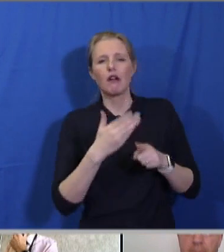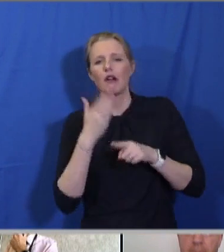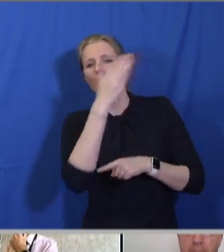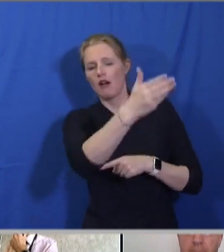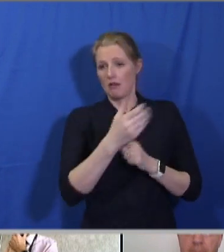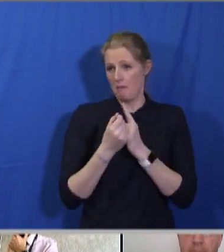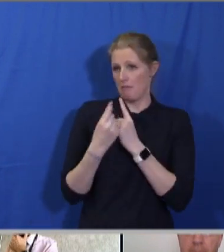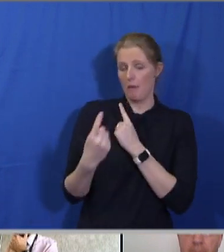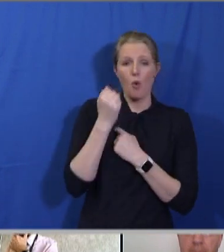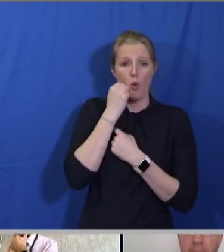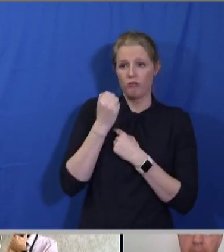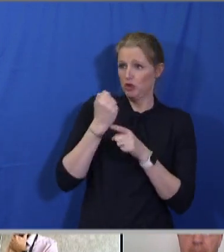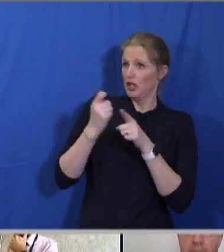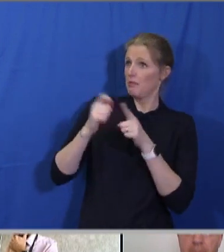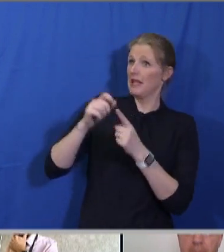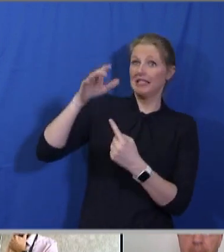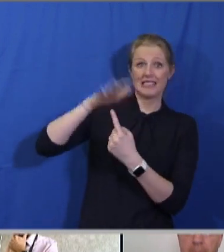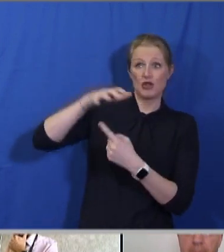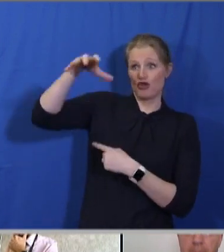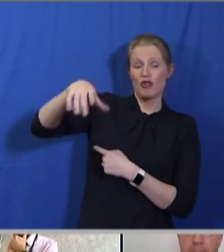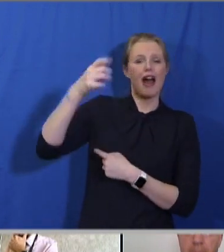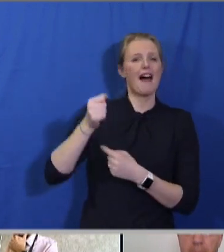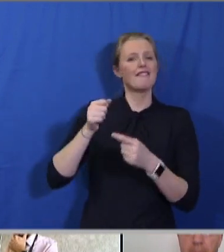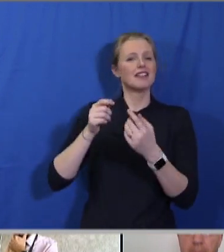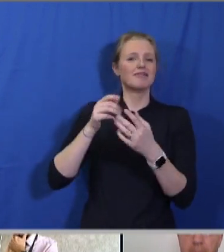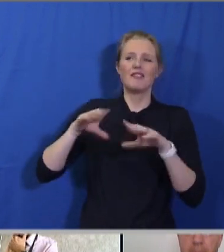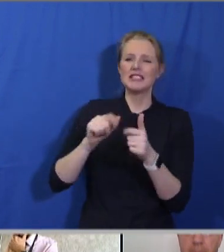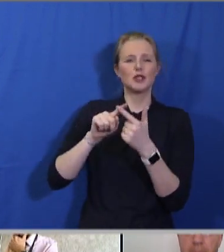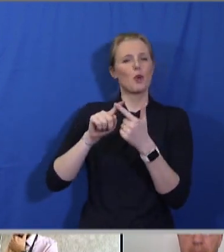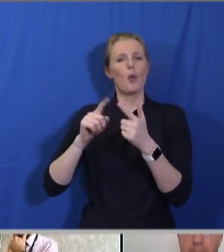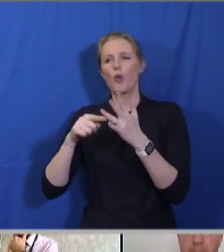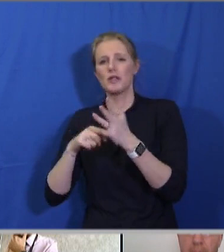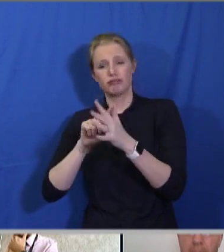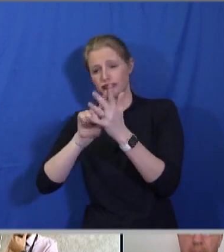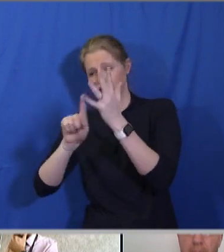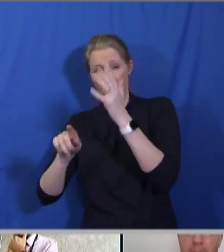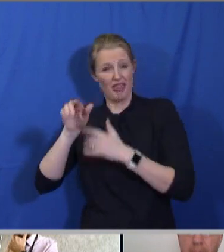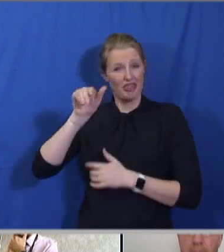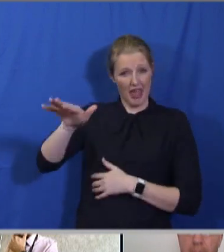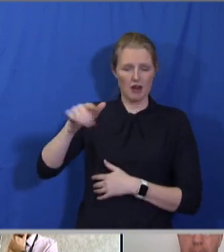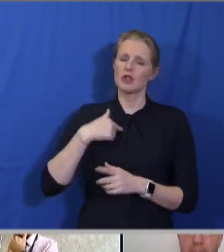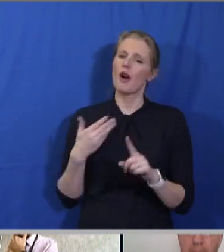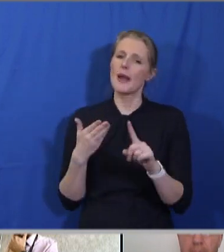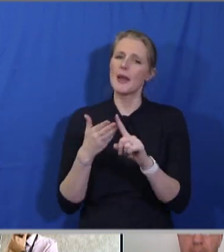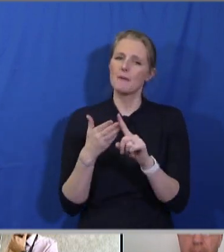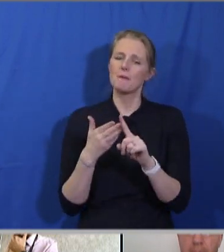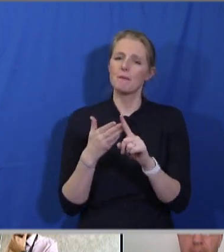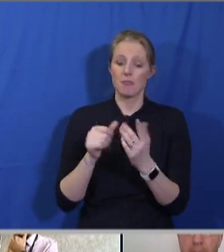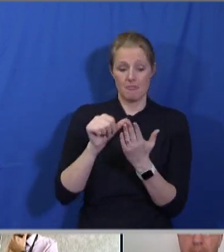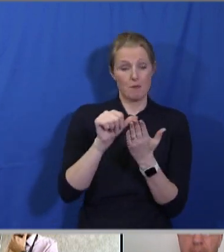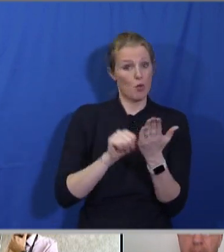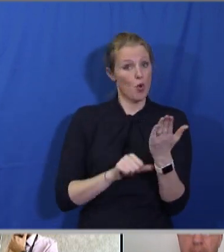which are, as everyone understands, very stretched. Those are kind of key aims for us. Program has